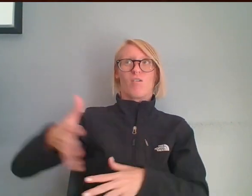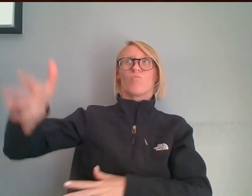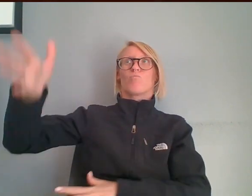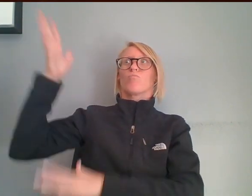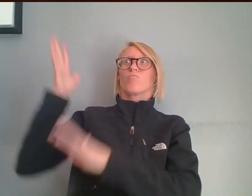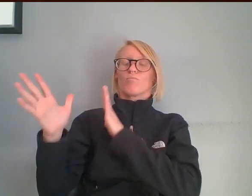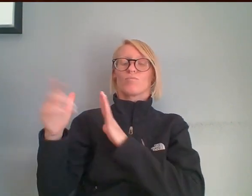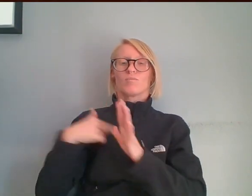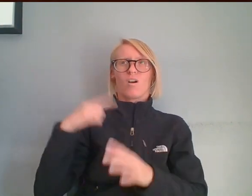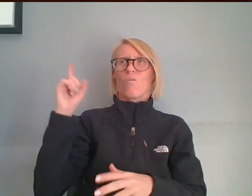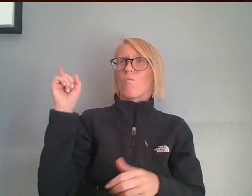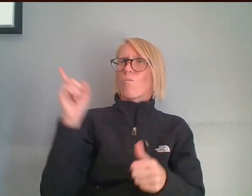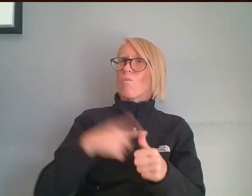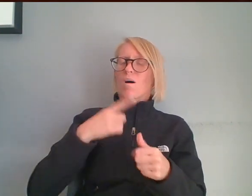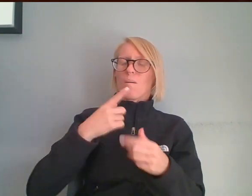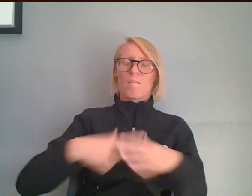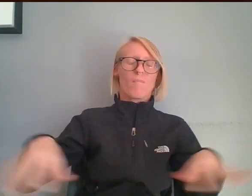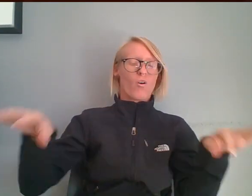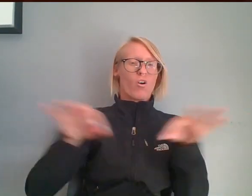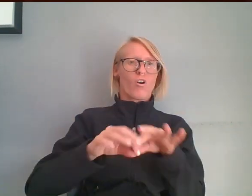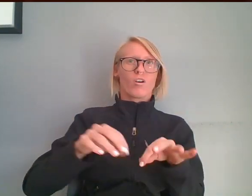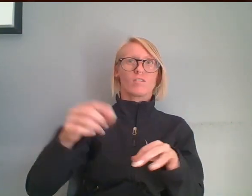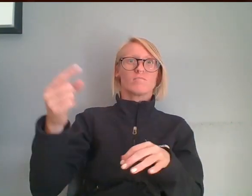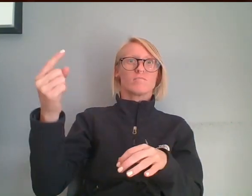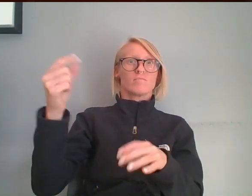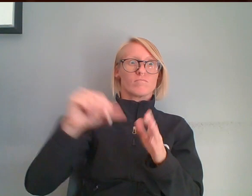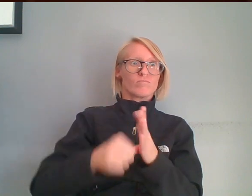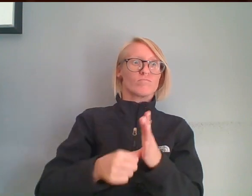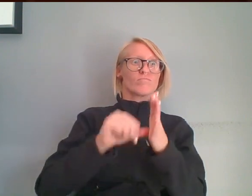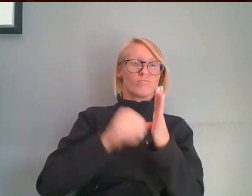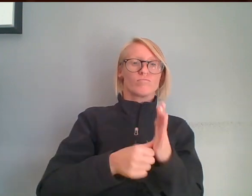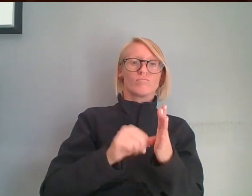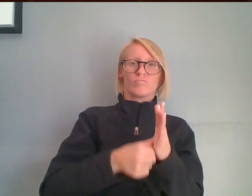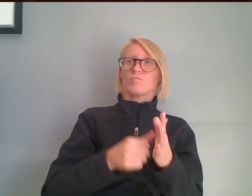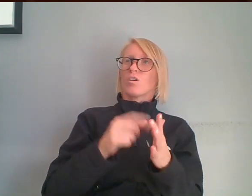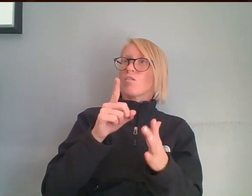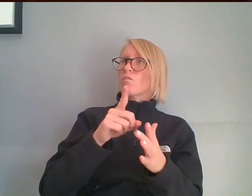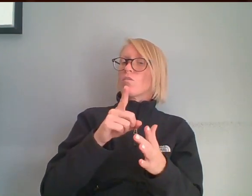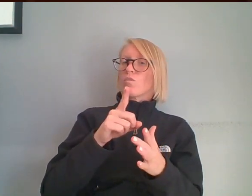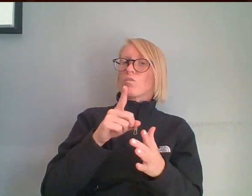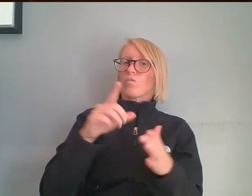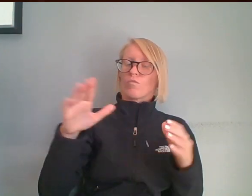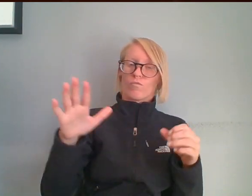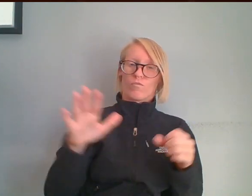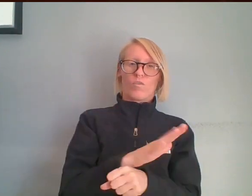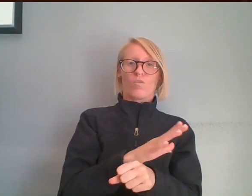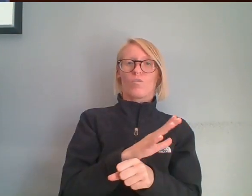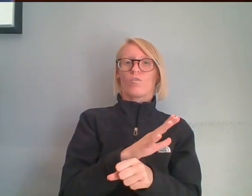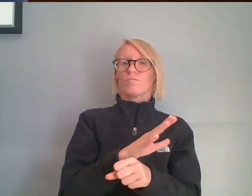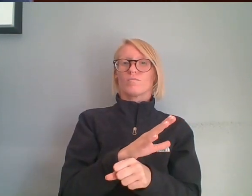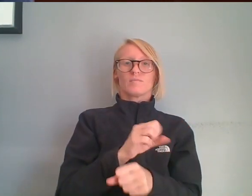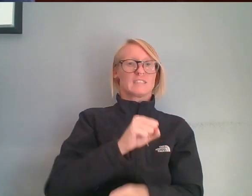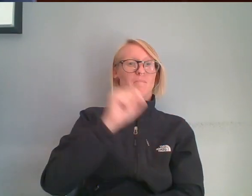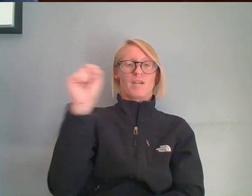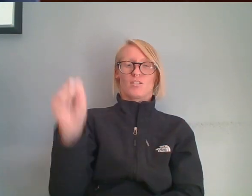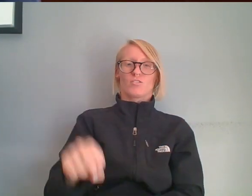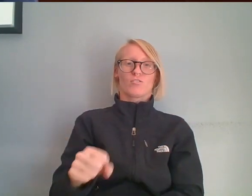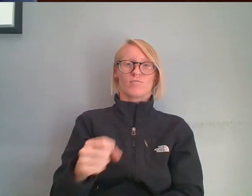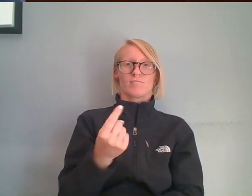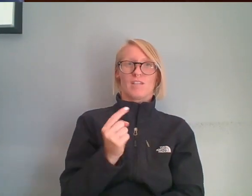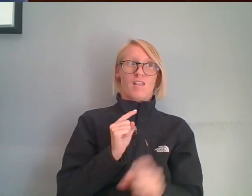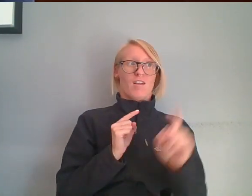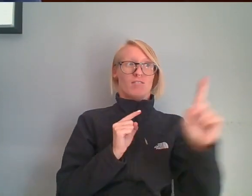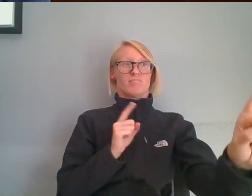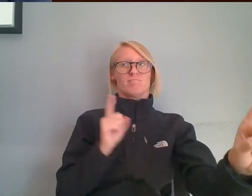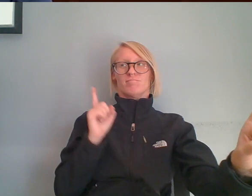most important thing they drilled into our head? It took a full quarter, by the way, to train to be a tour guide here. They used to line us up at one end of the quad